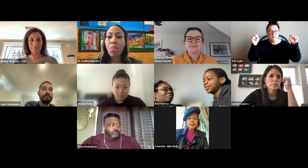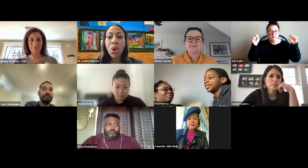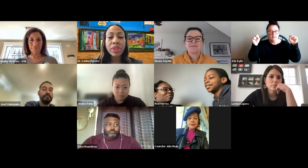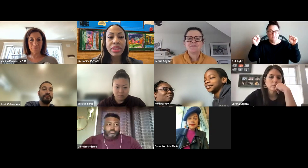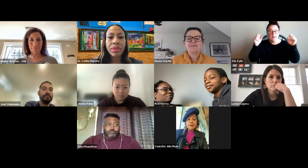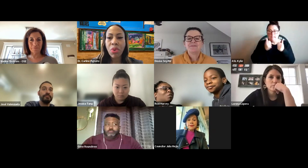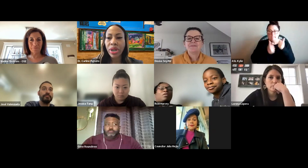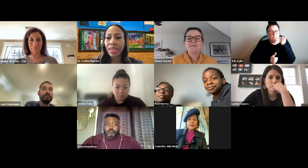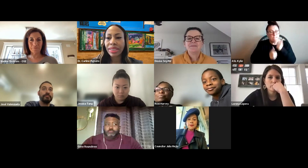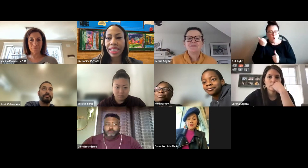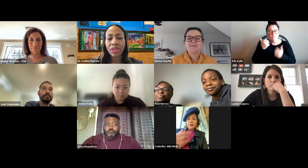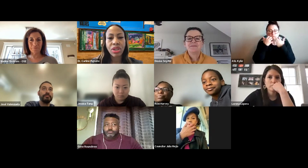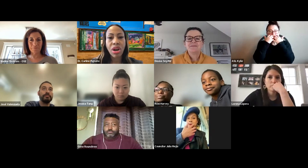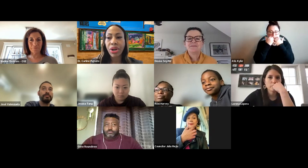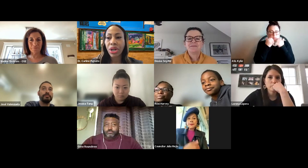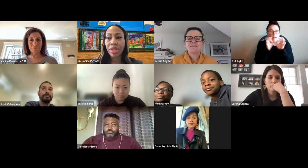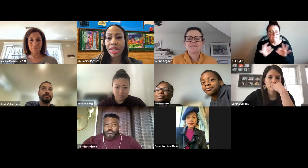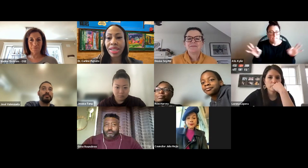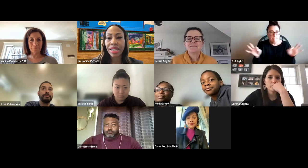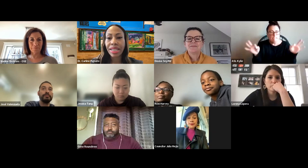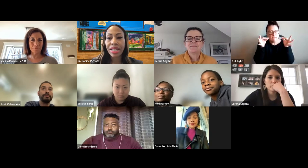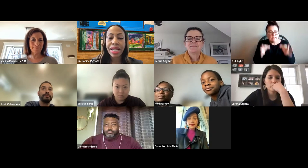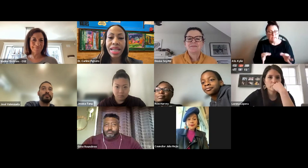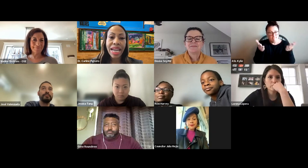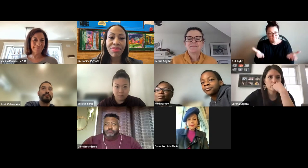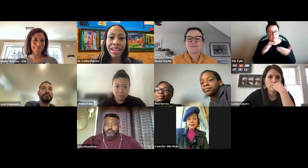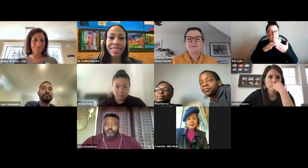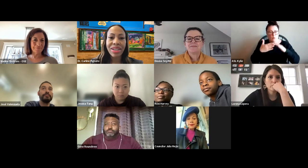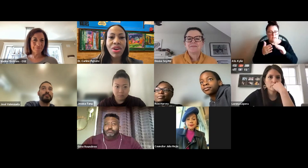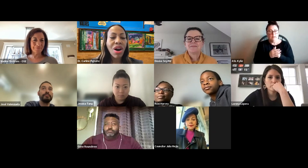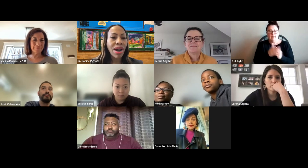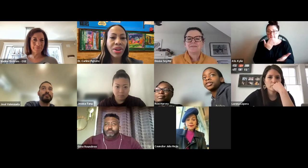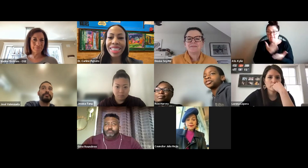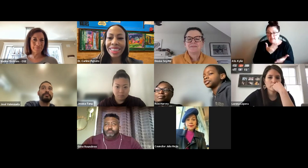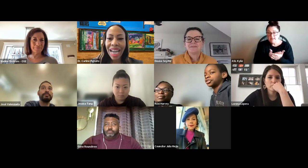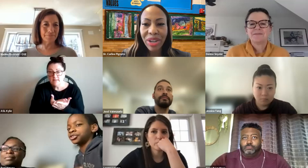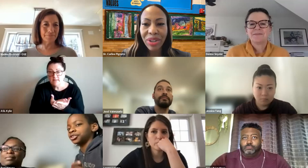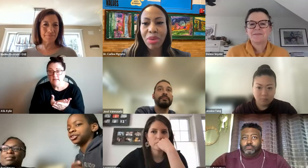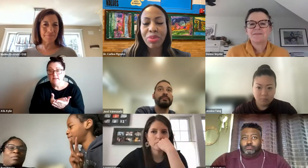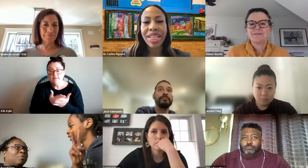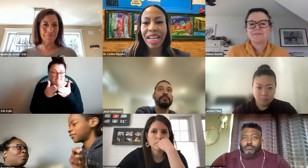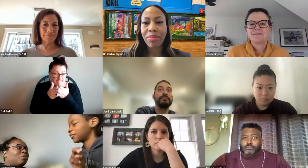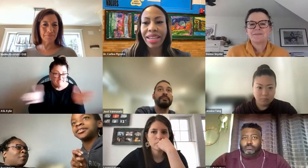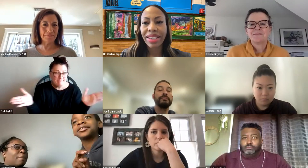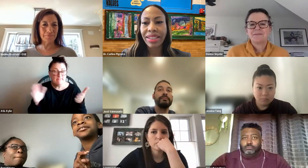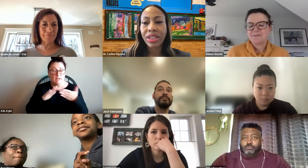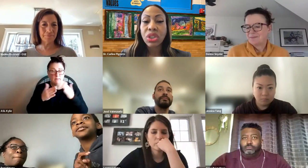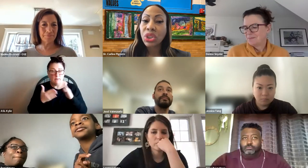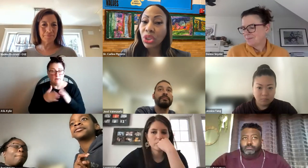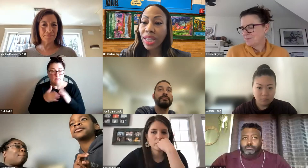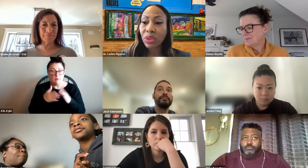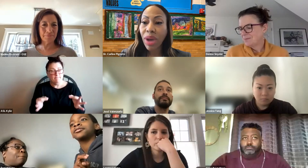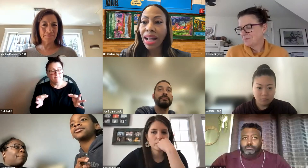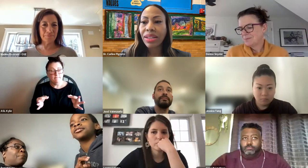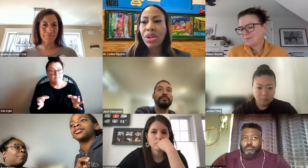of the most important decisions of our community. In fact, of our entire community can make.